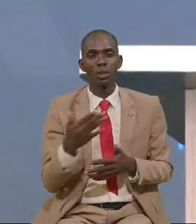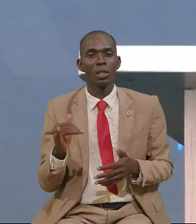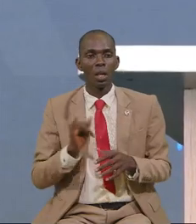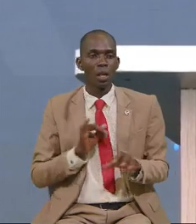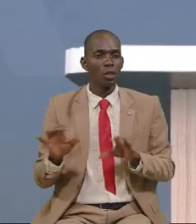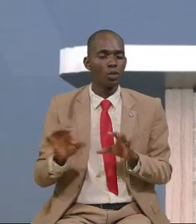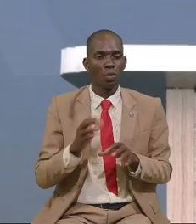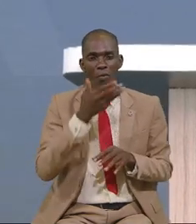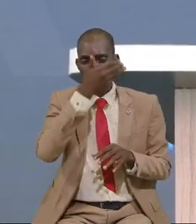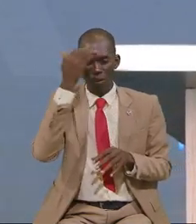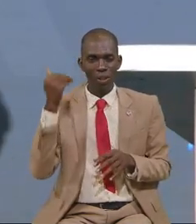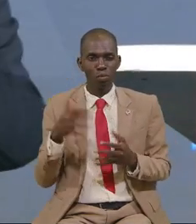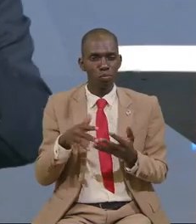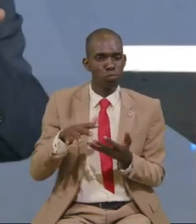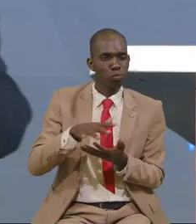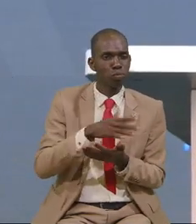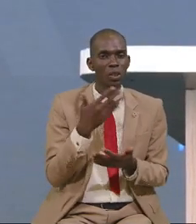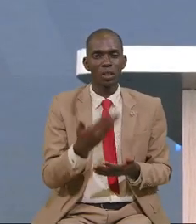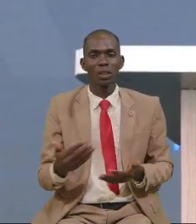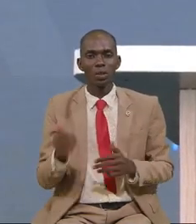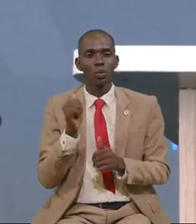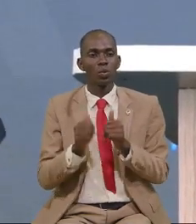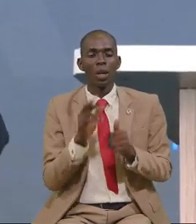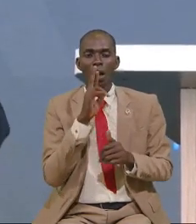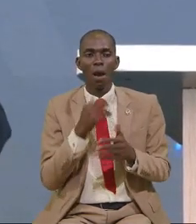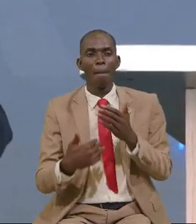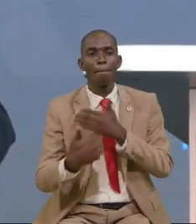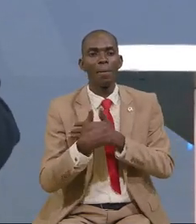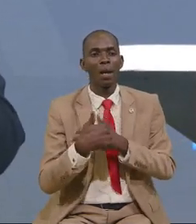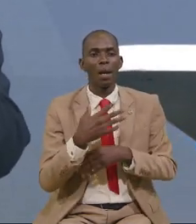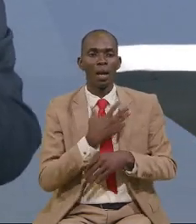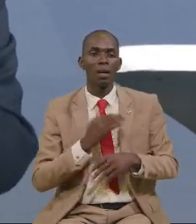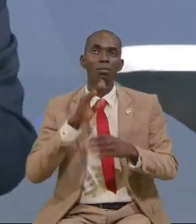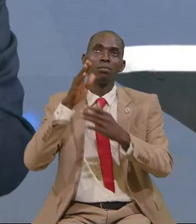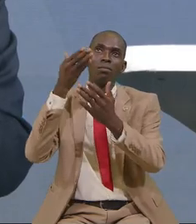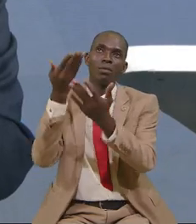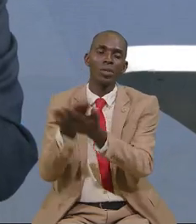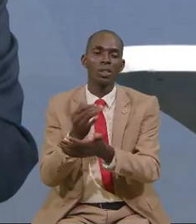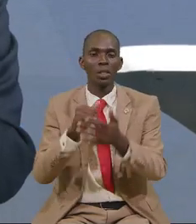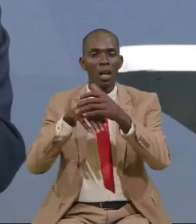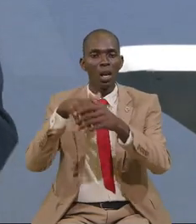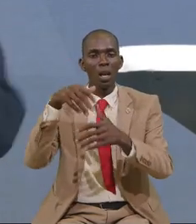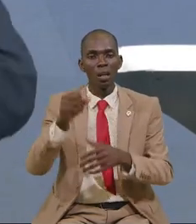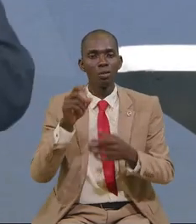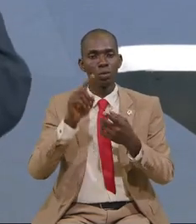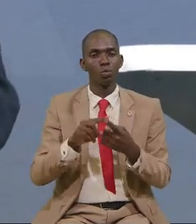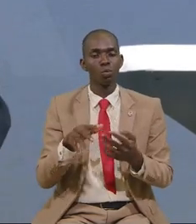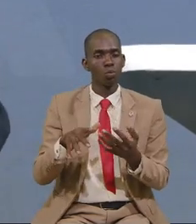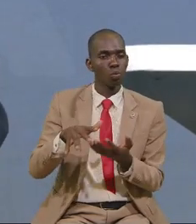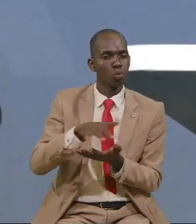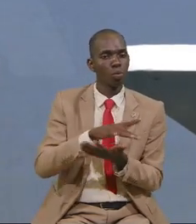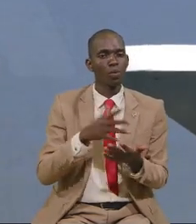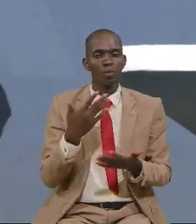those things which are behind and reaching forth unto those things which